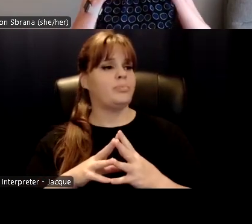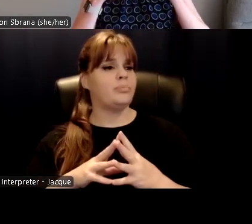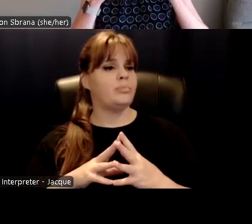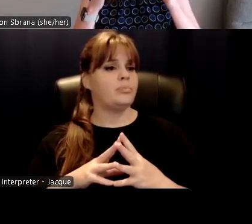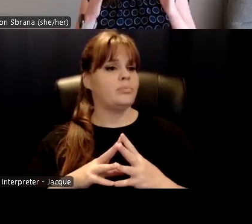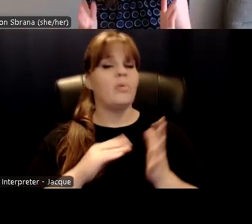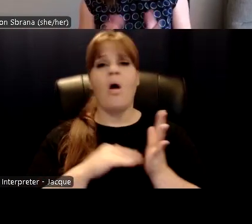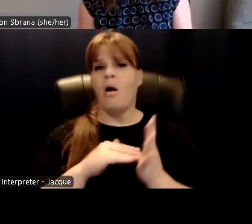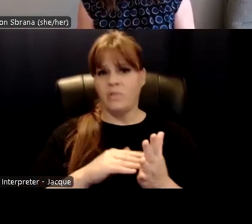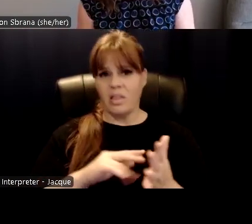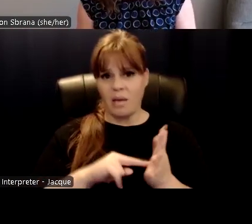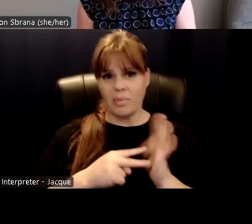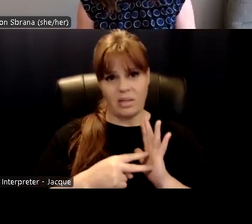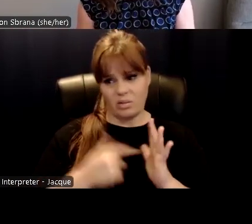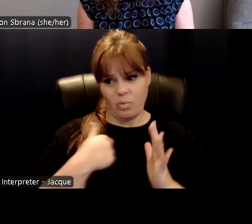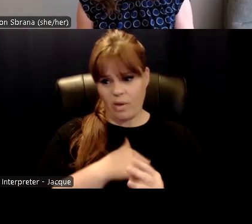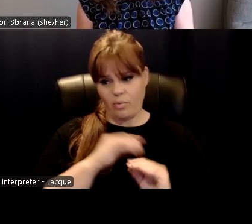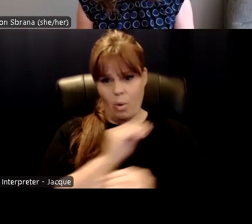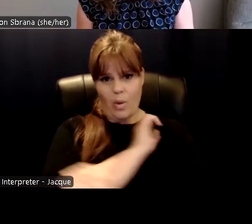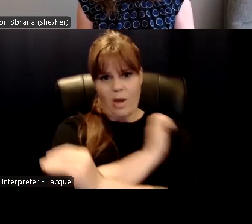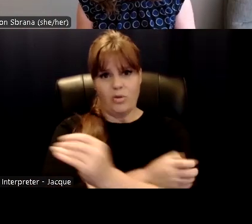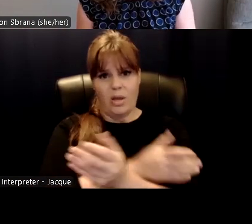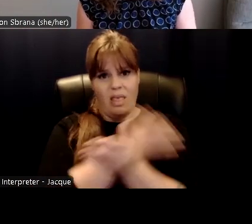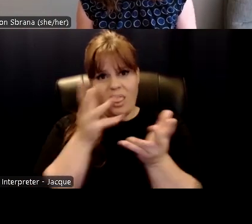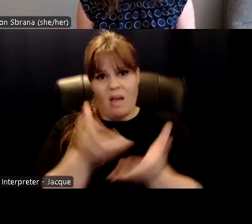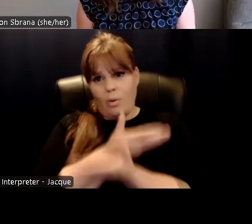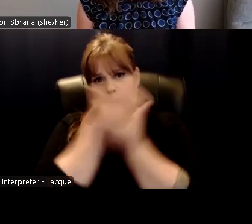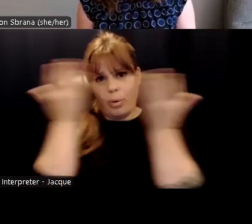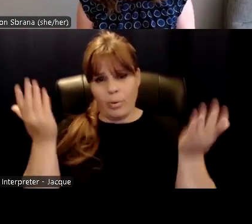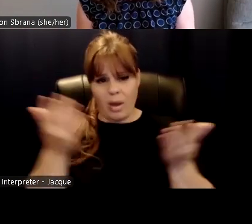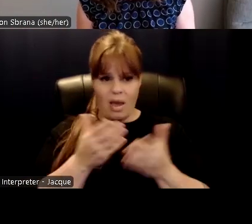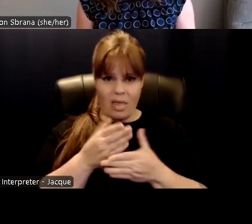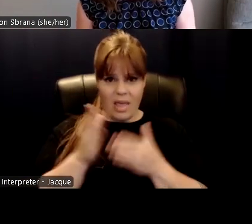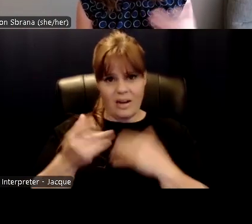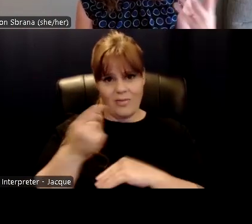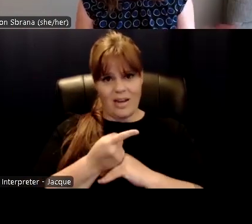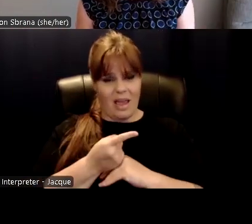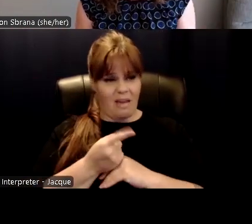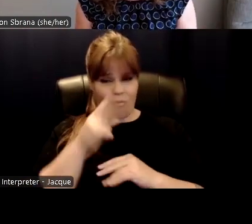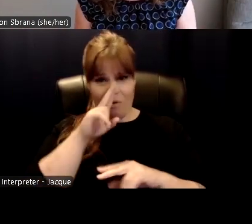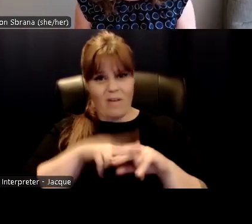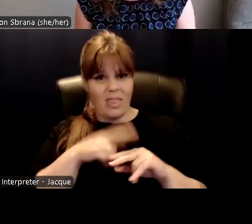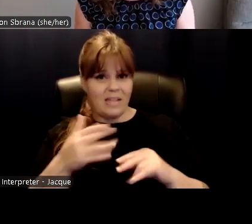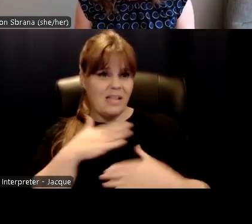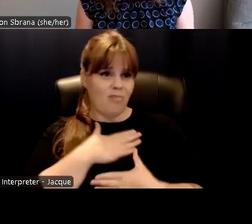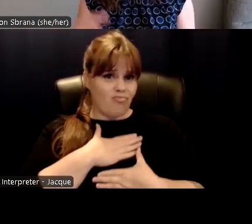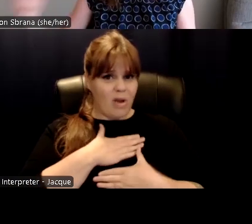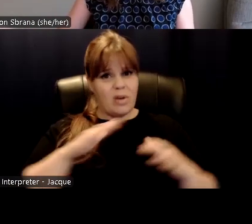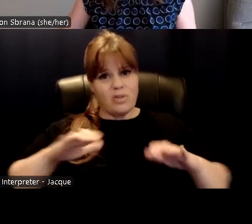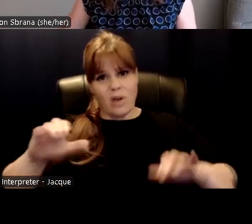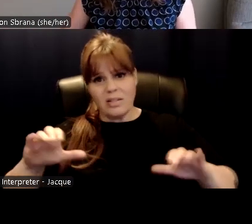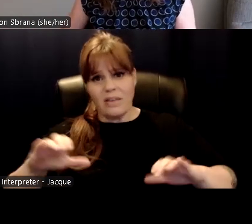the energy left at the end of the day or even the beginning of the day for fun things like recreational